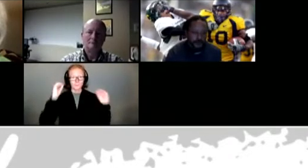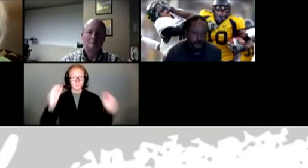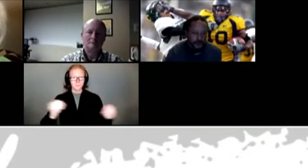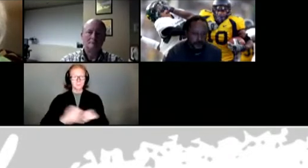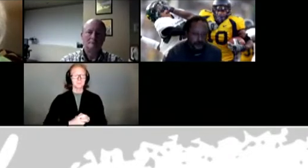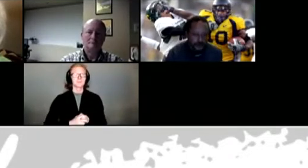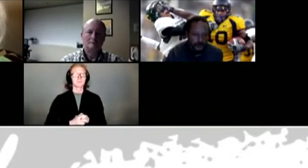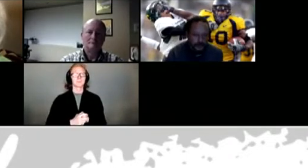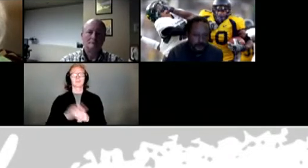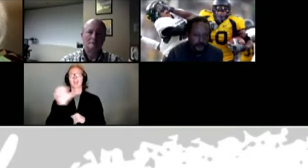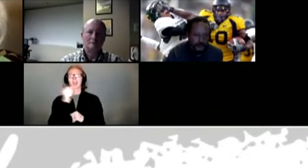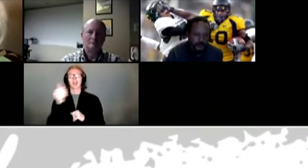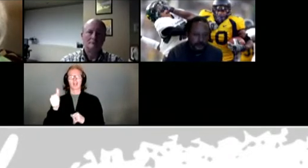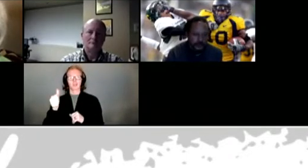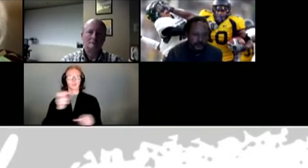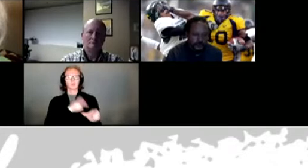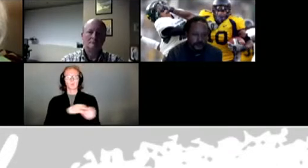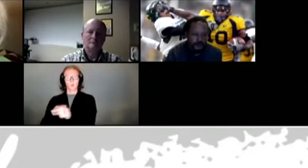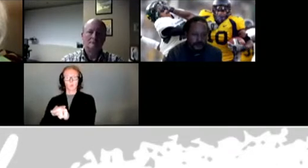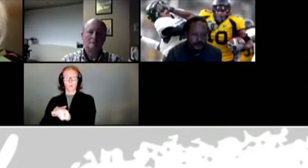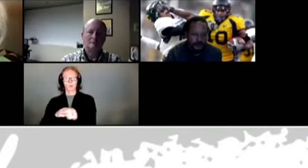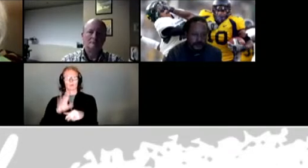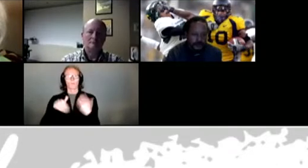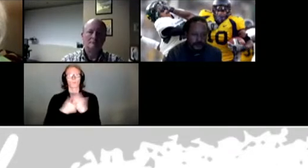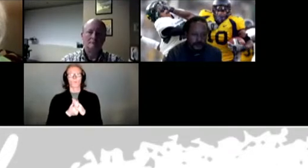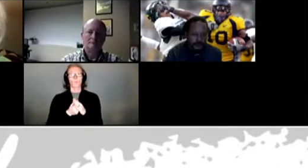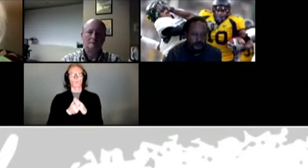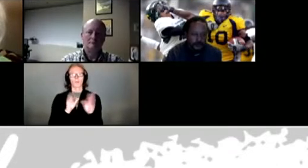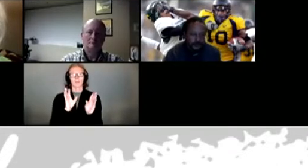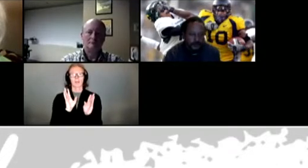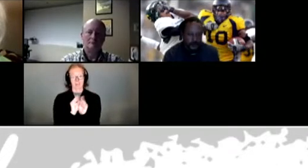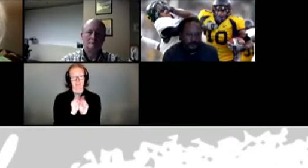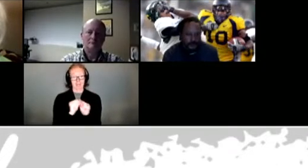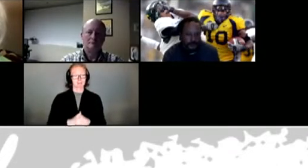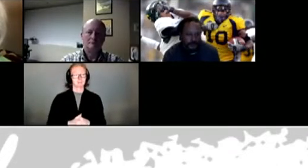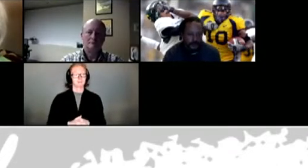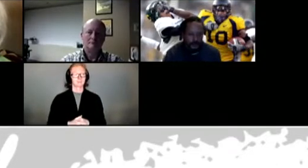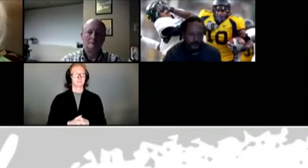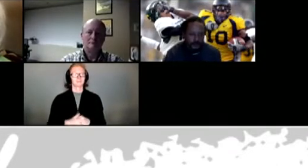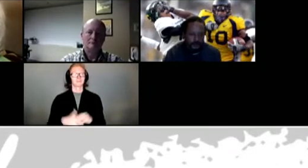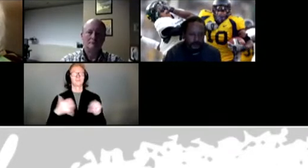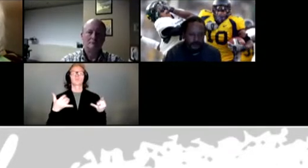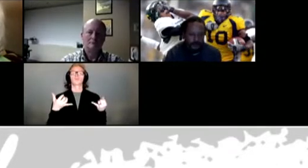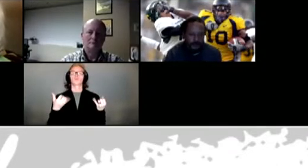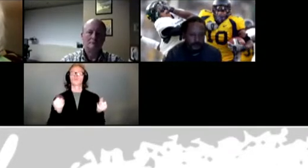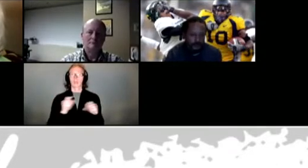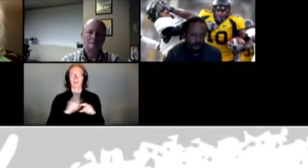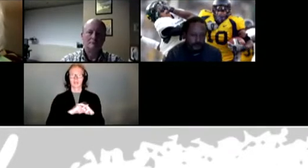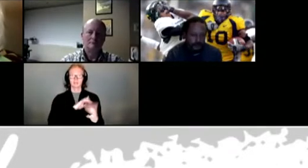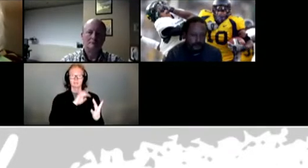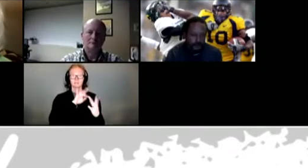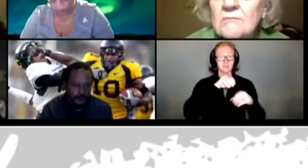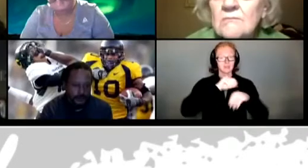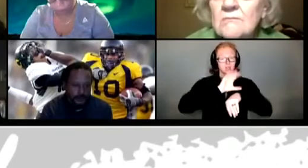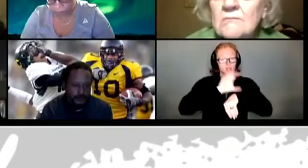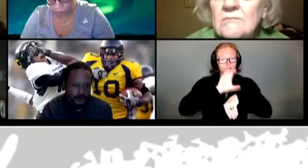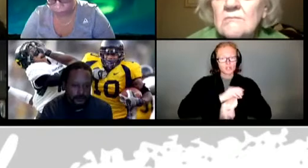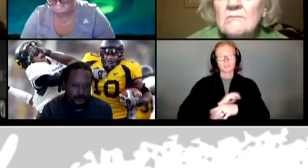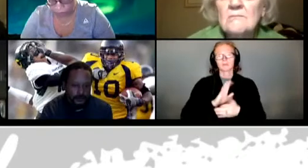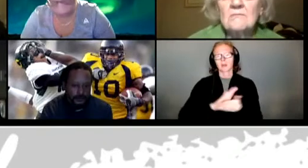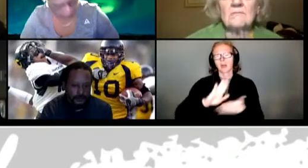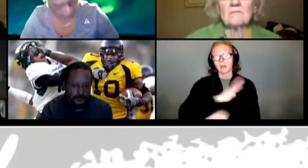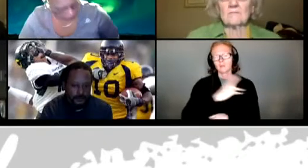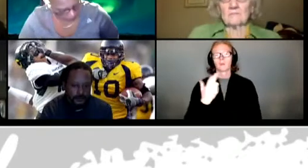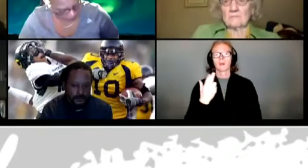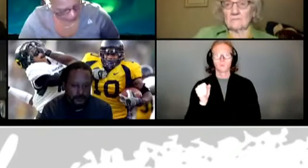houselessness, and others to join the committee. So we're trying to go into the churches, colleges, the high